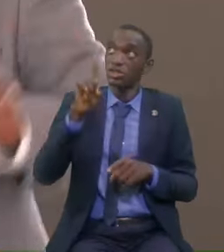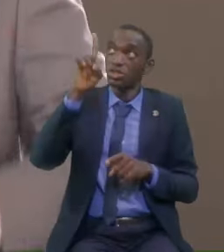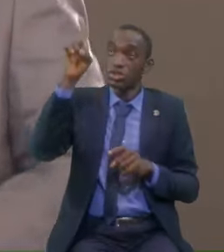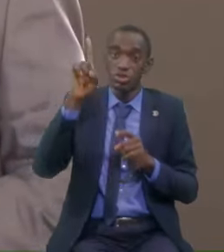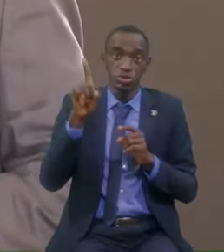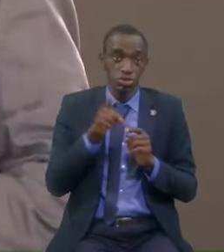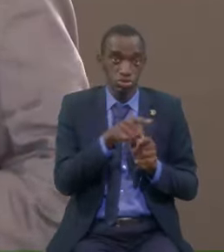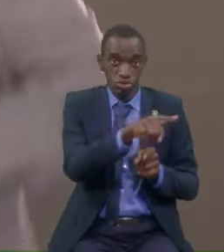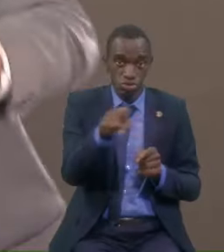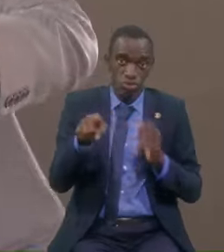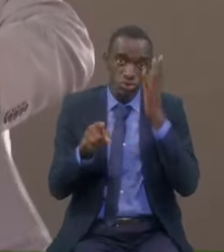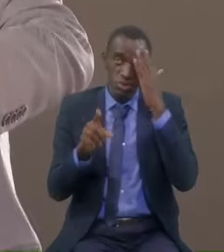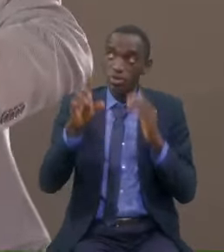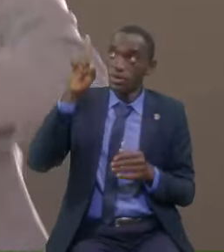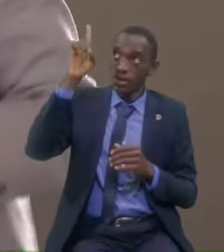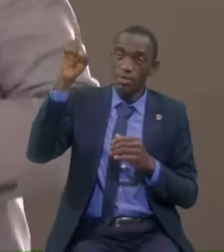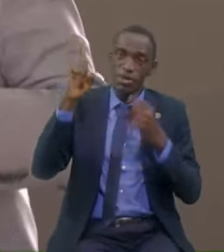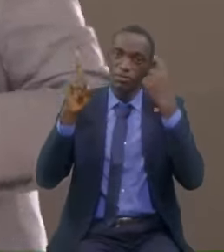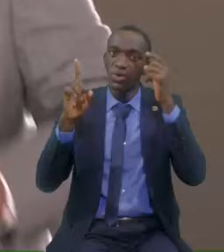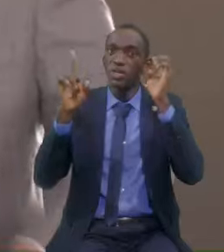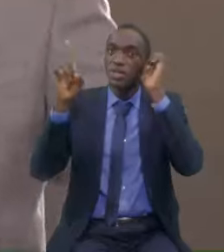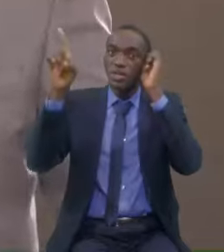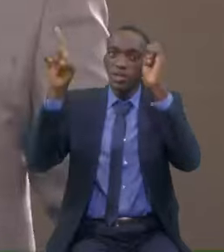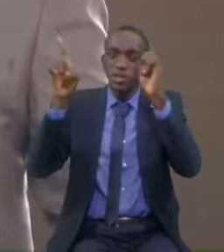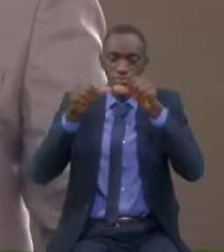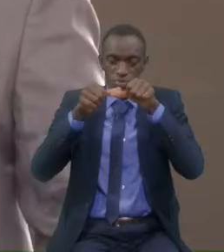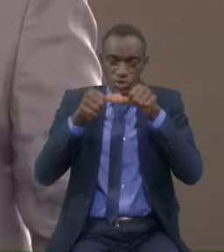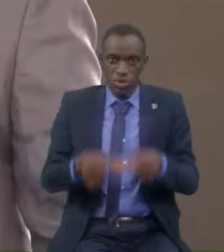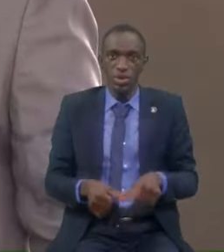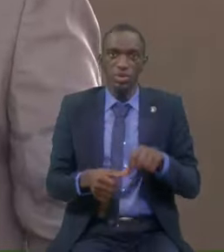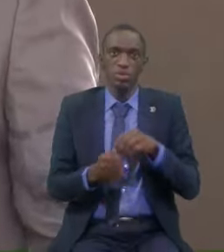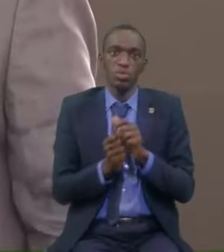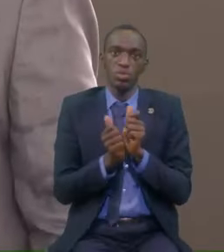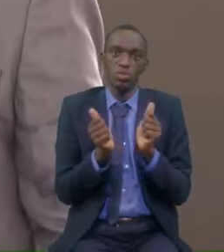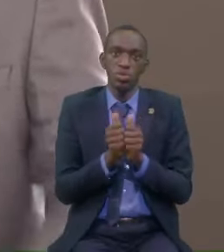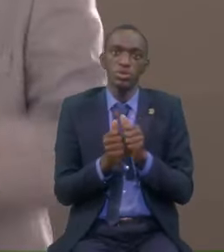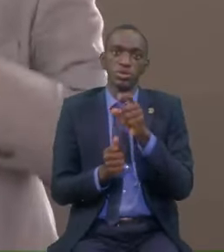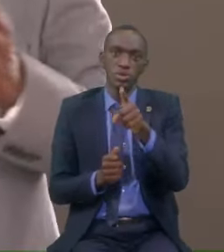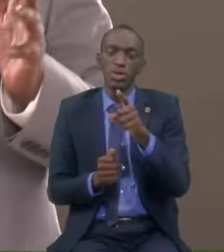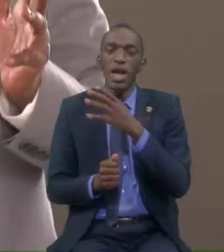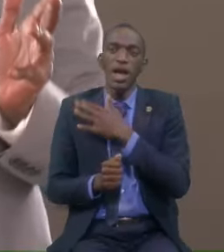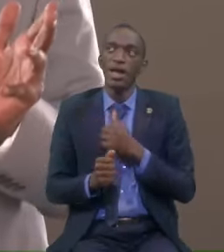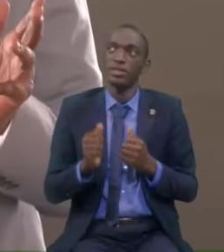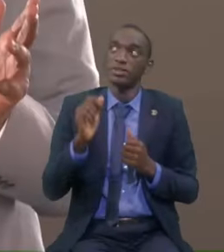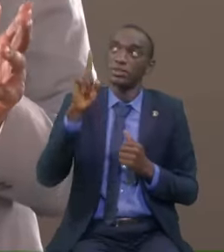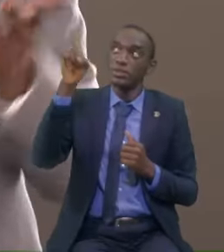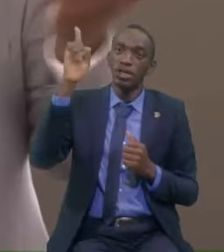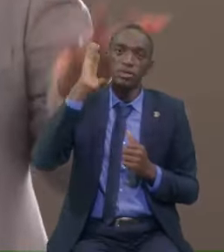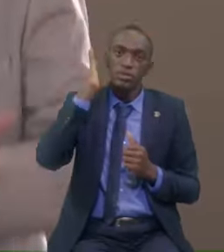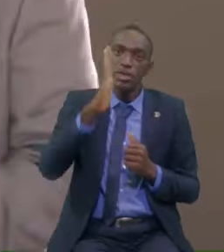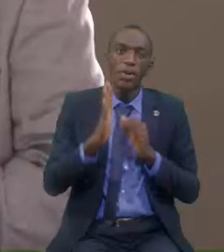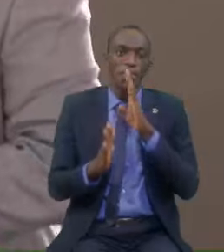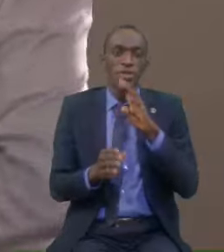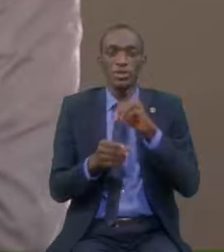That's happening already. He dwelleth with you and shall be in you. You see the difference